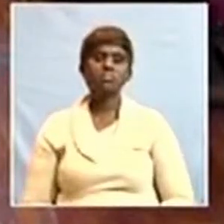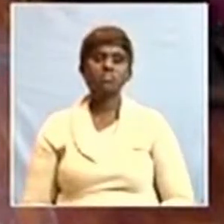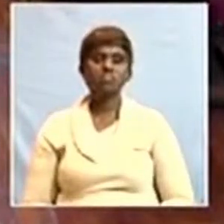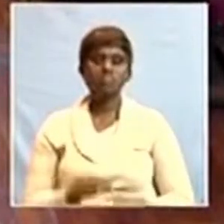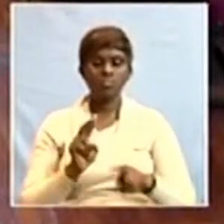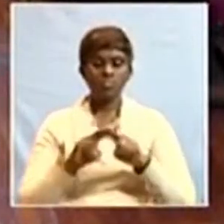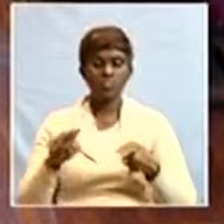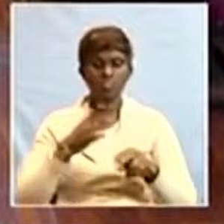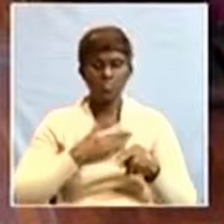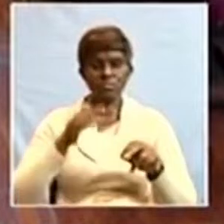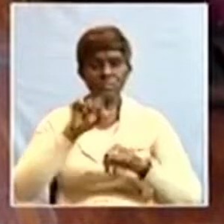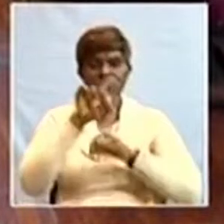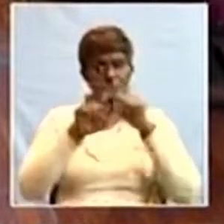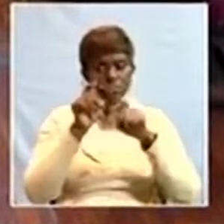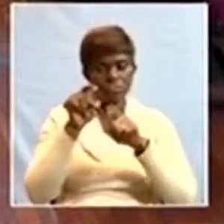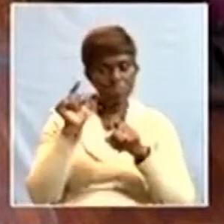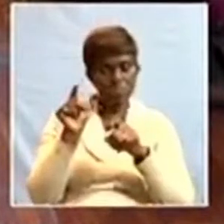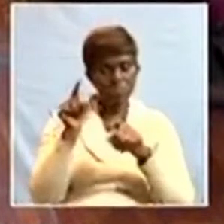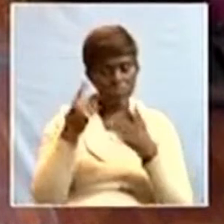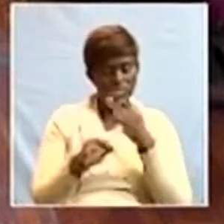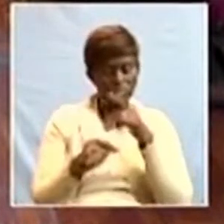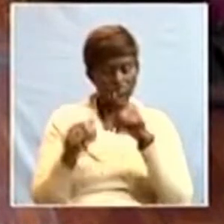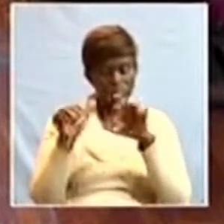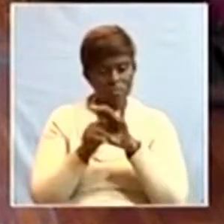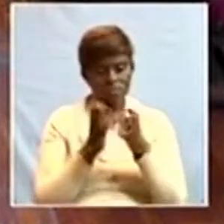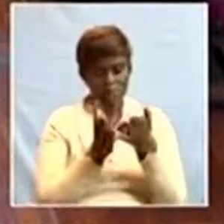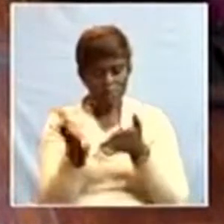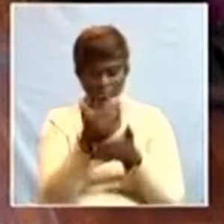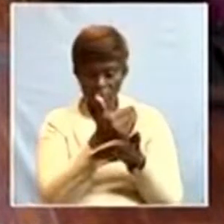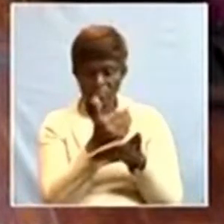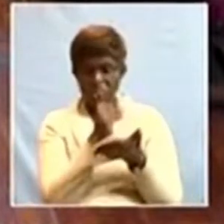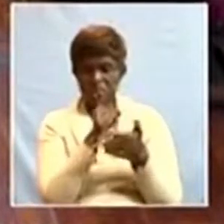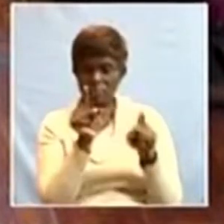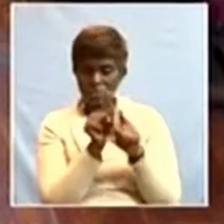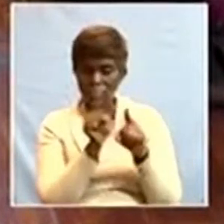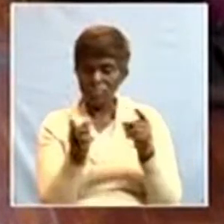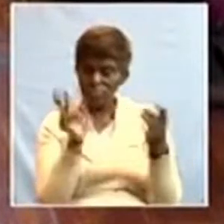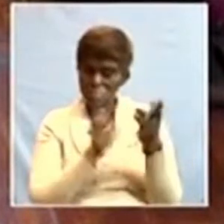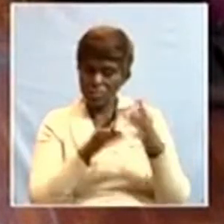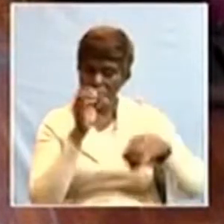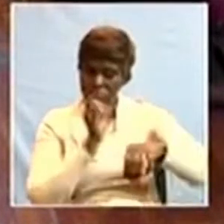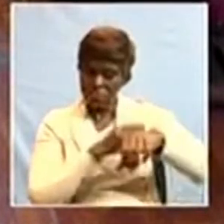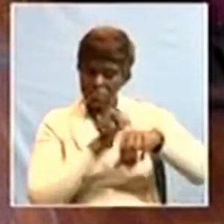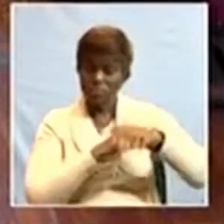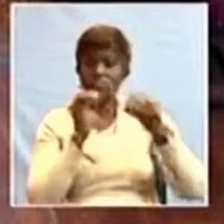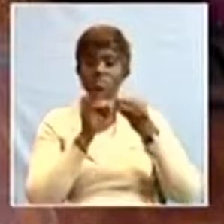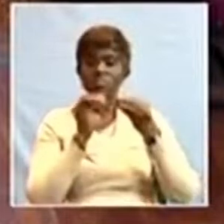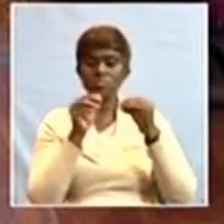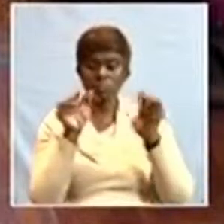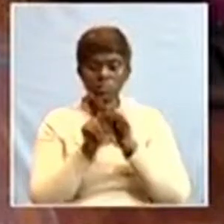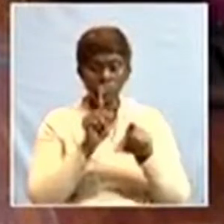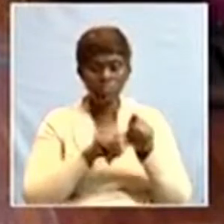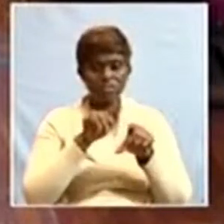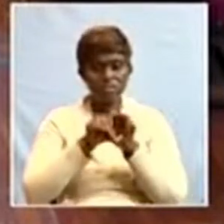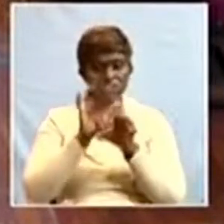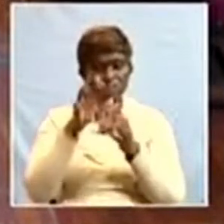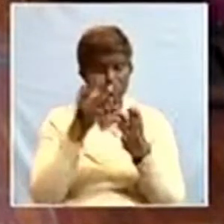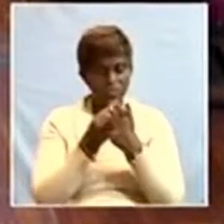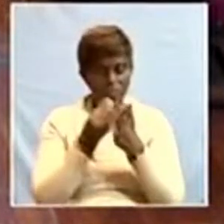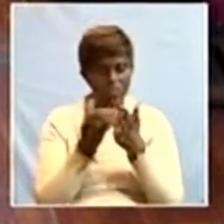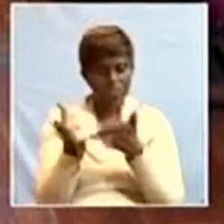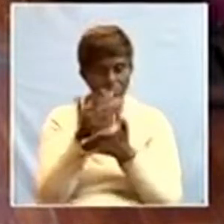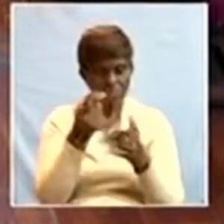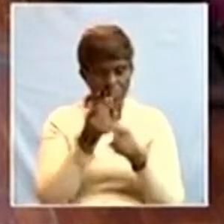my question is on the recoveries, the reinvestment of the funds recovered from